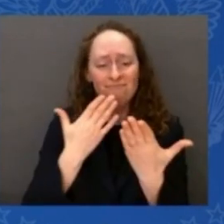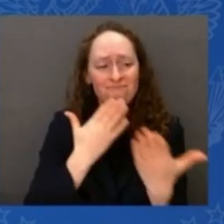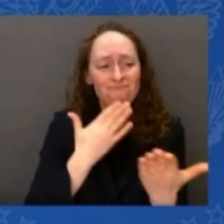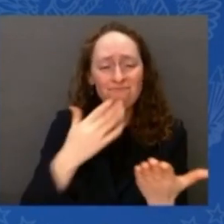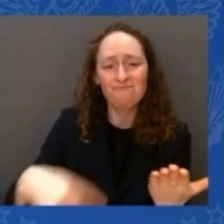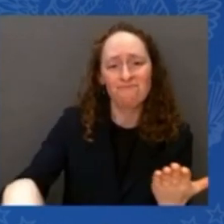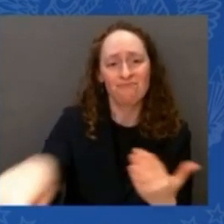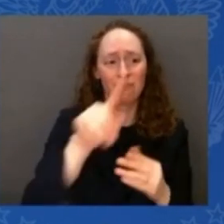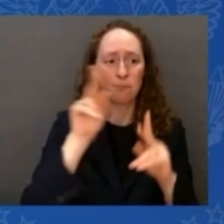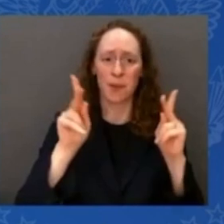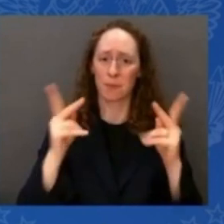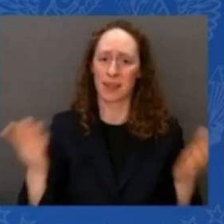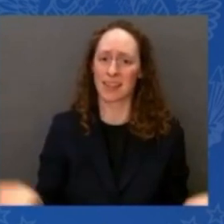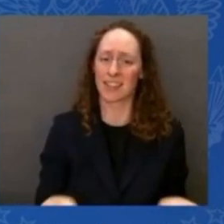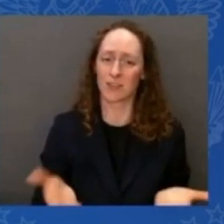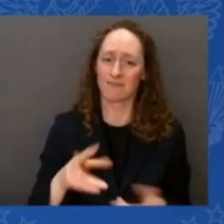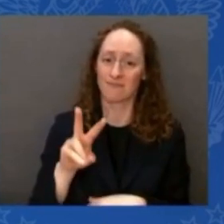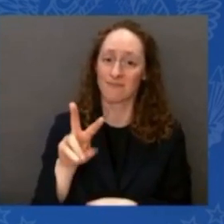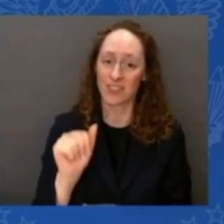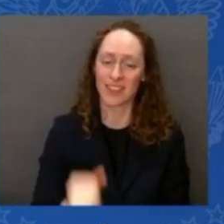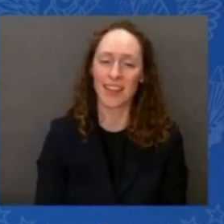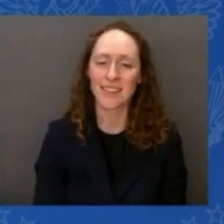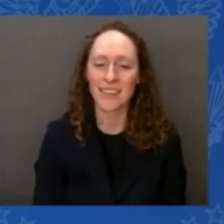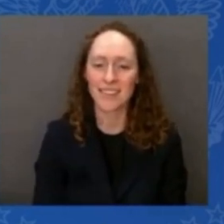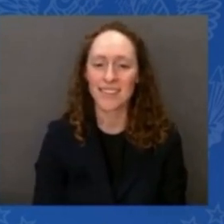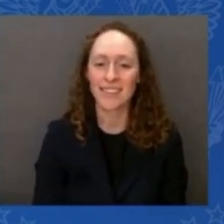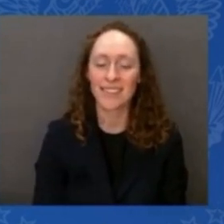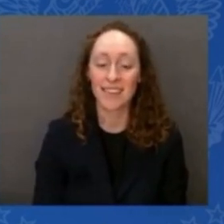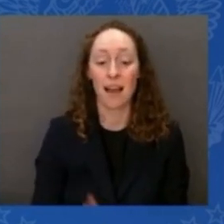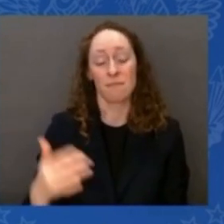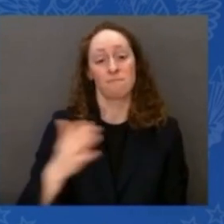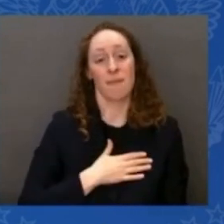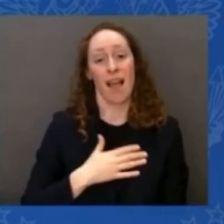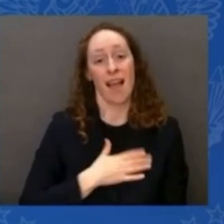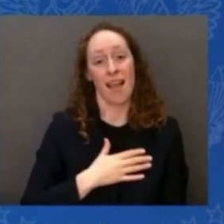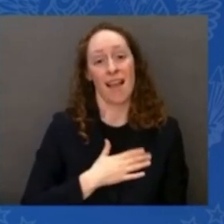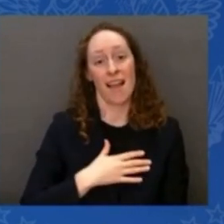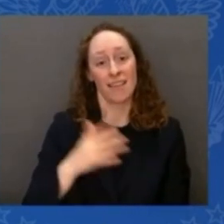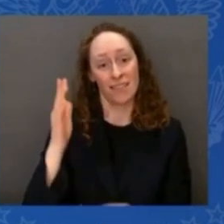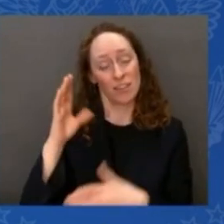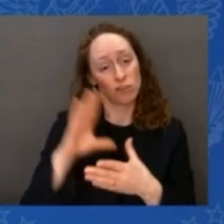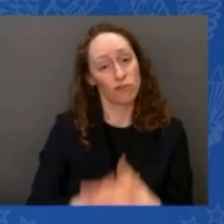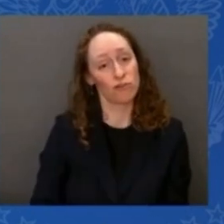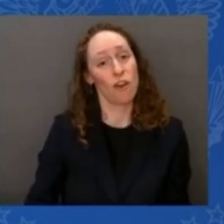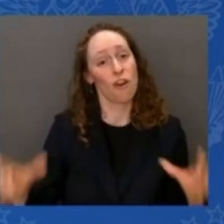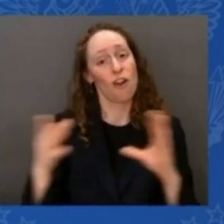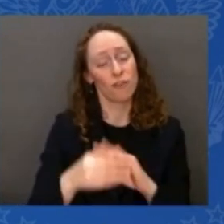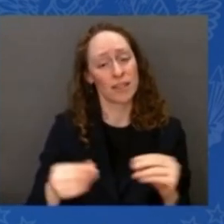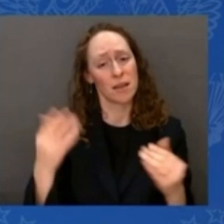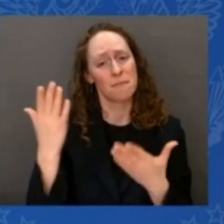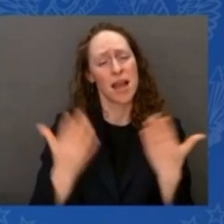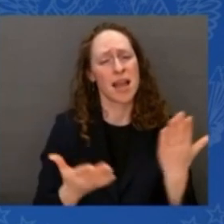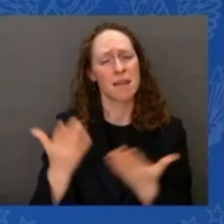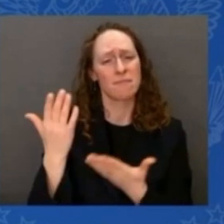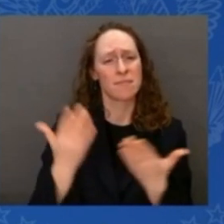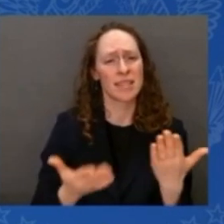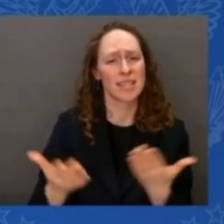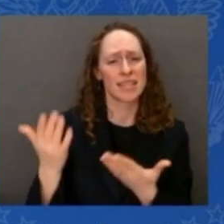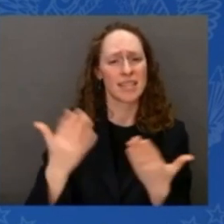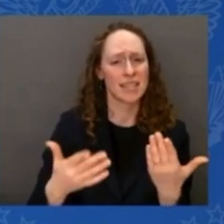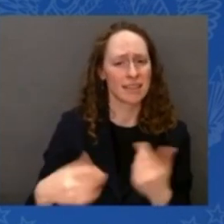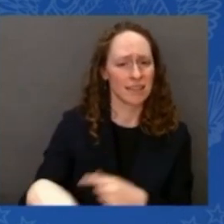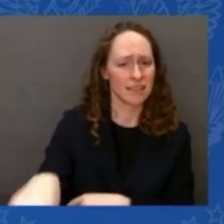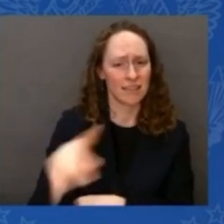ride. It's, you know, you're thinking, well, what's the big deal? You have ACA now. Well, the problem was in the last